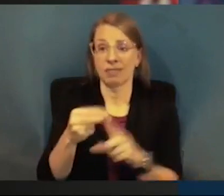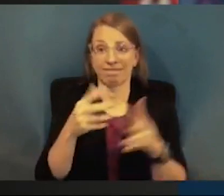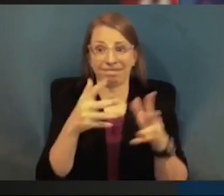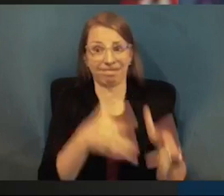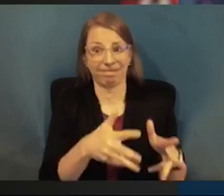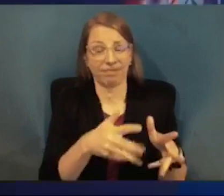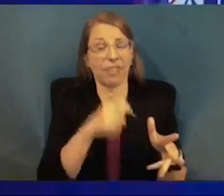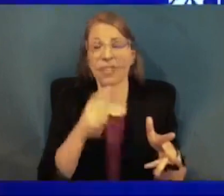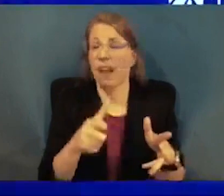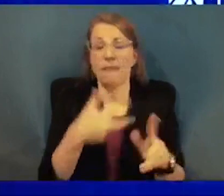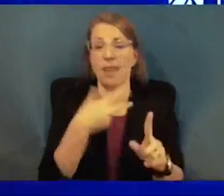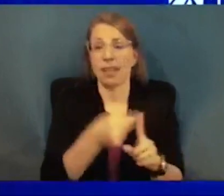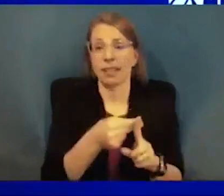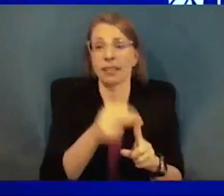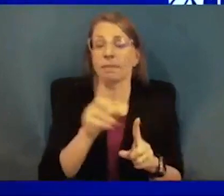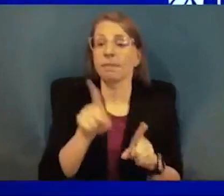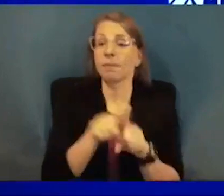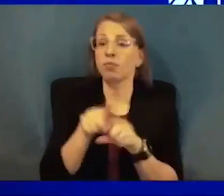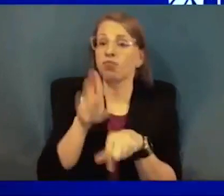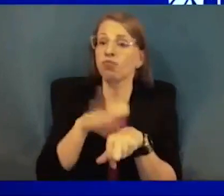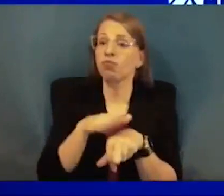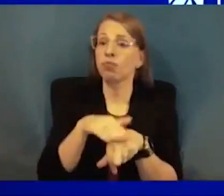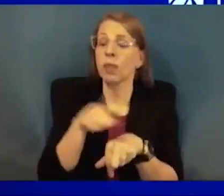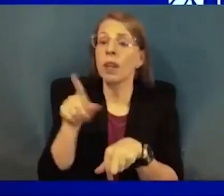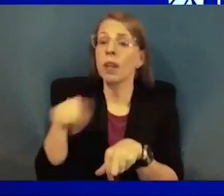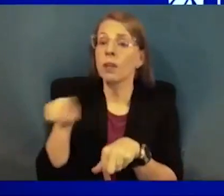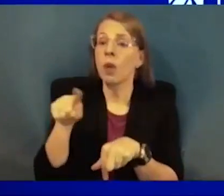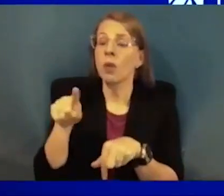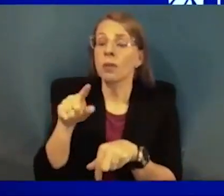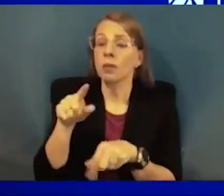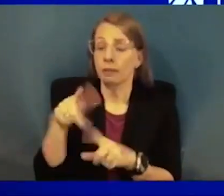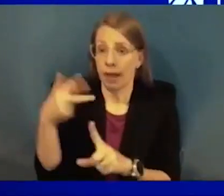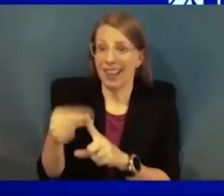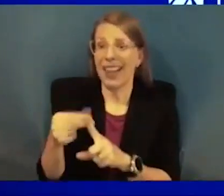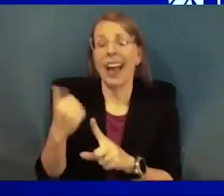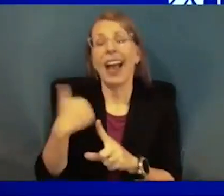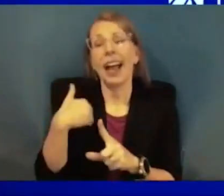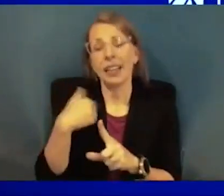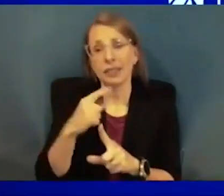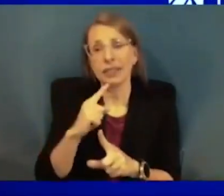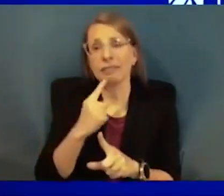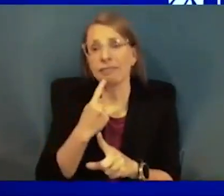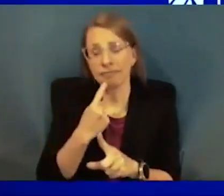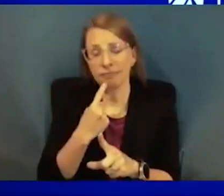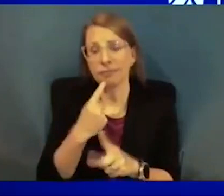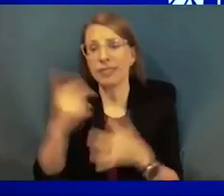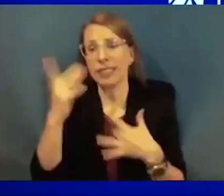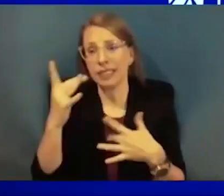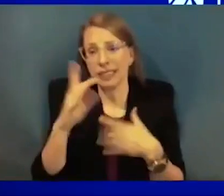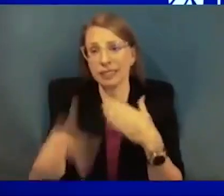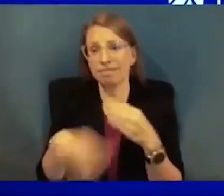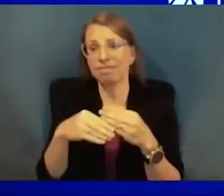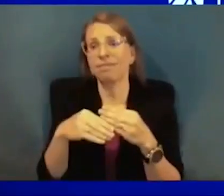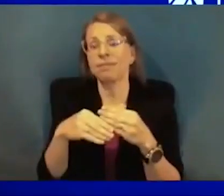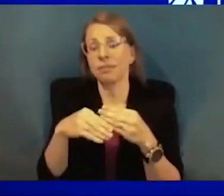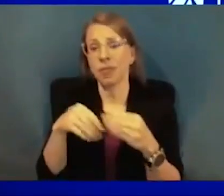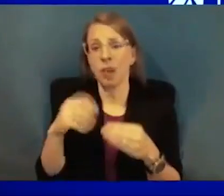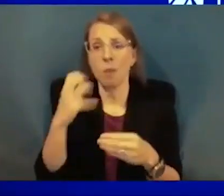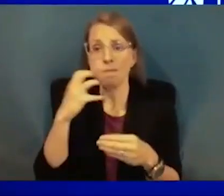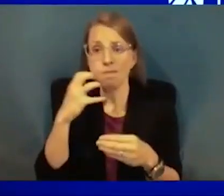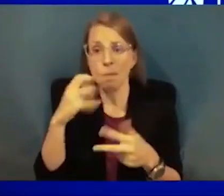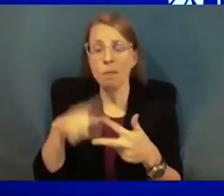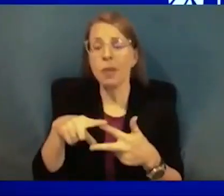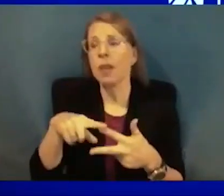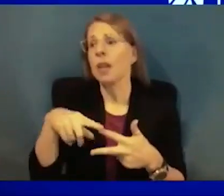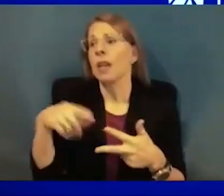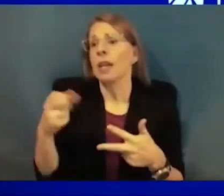should point out that those people that are vaccinated do have significant comorbidities. They have obesity, hematologic malignancy